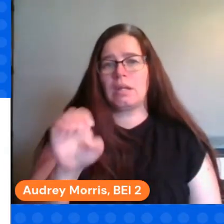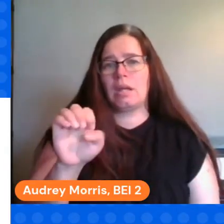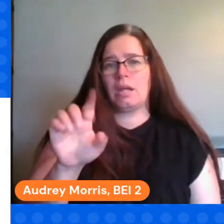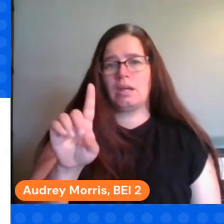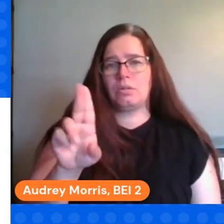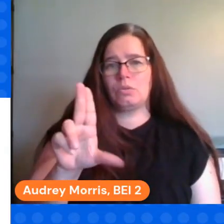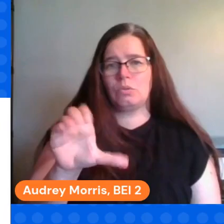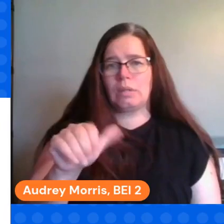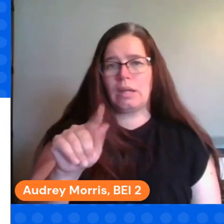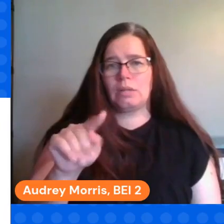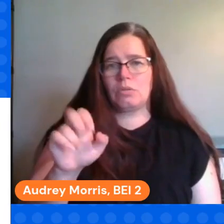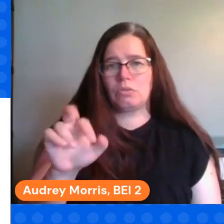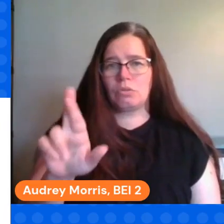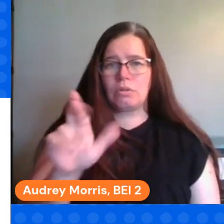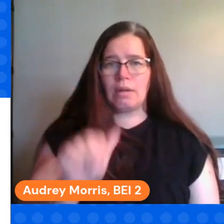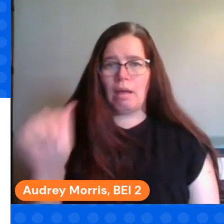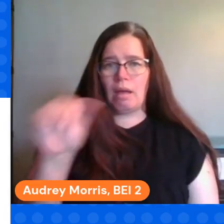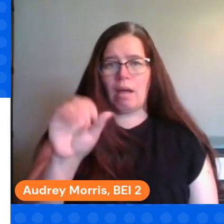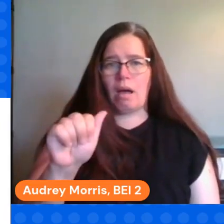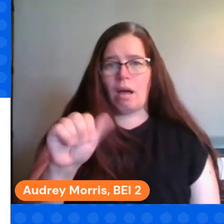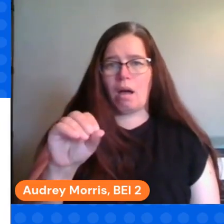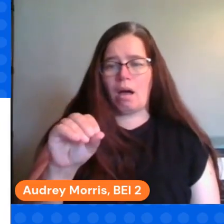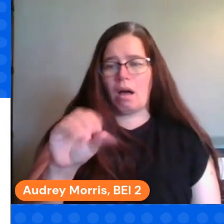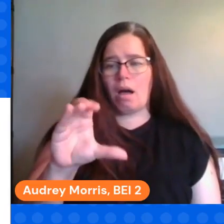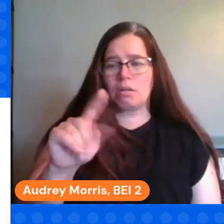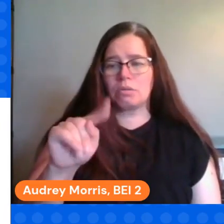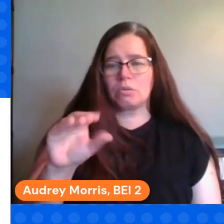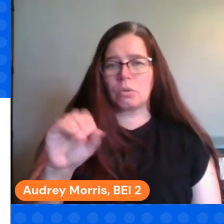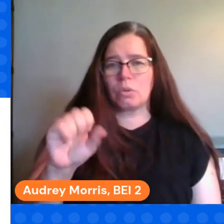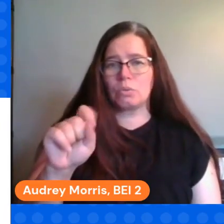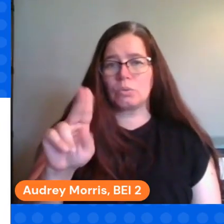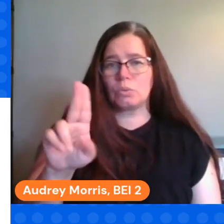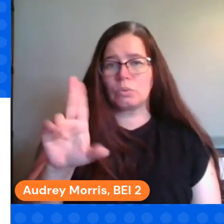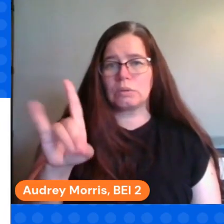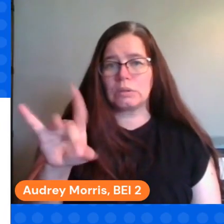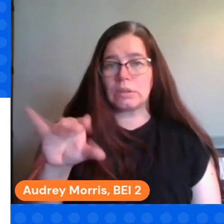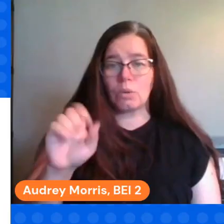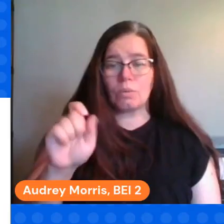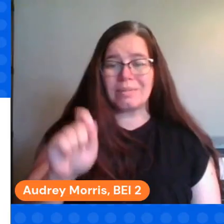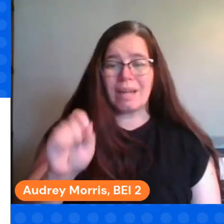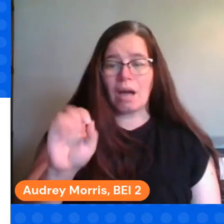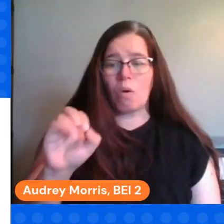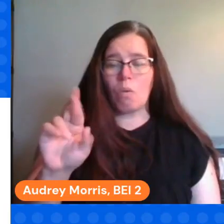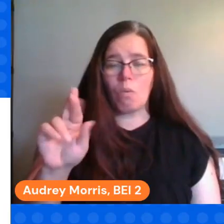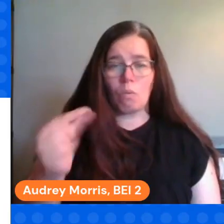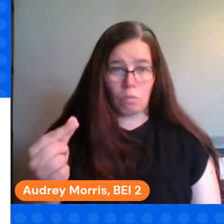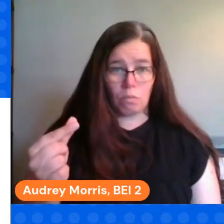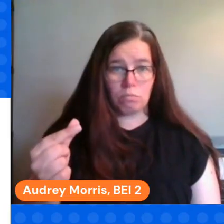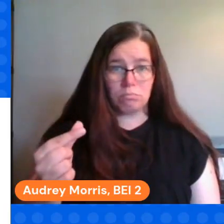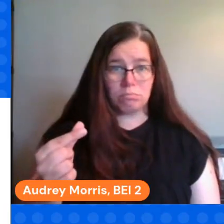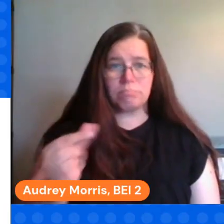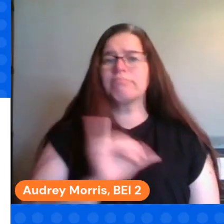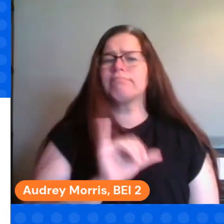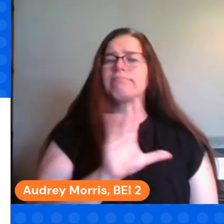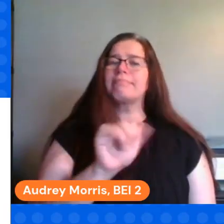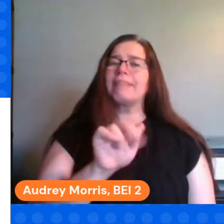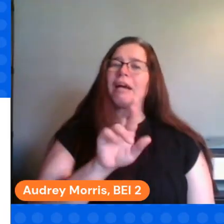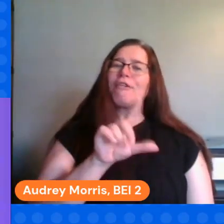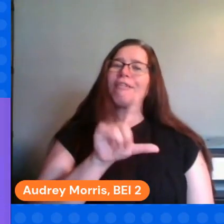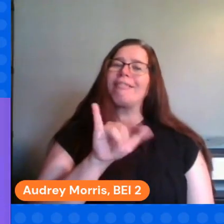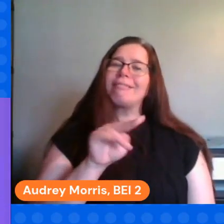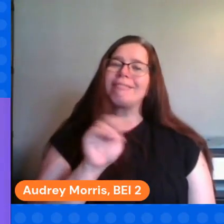educator@octostudio.org. So again, as Carol said, I mean, really from the beginning, before the beginning, OctoStudio